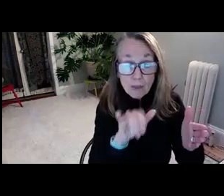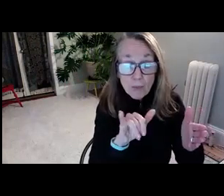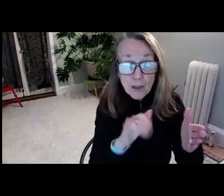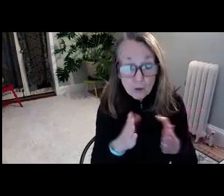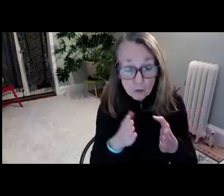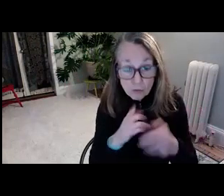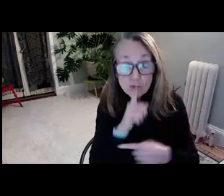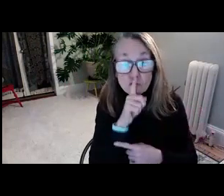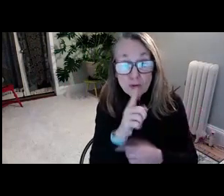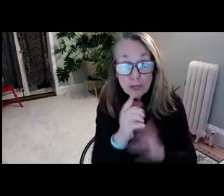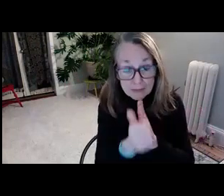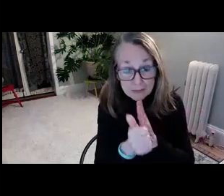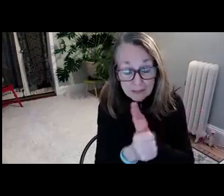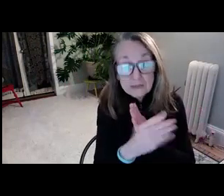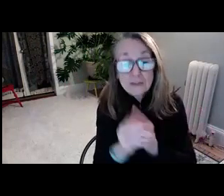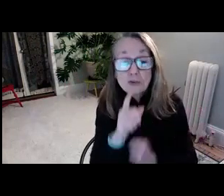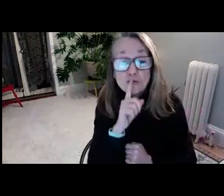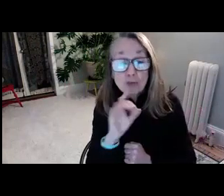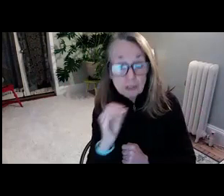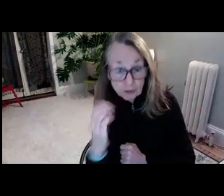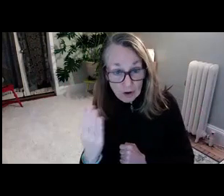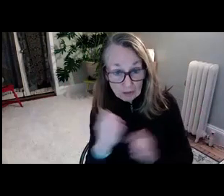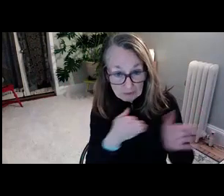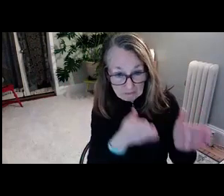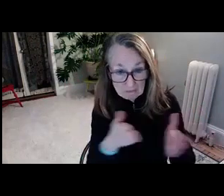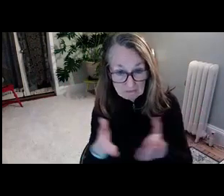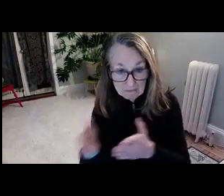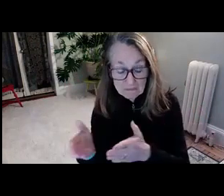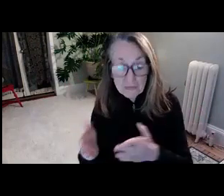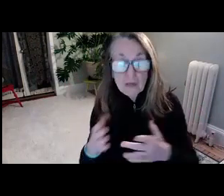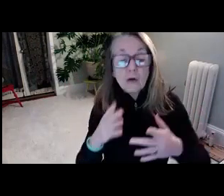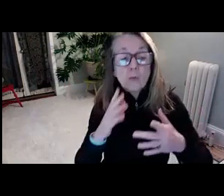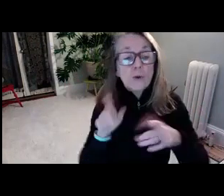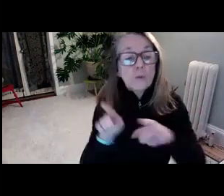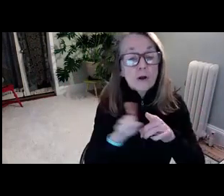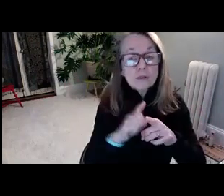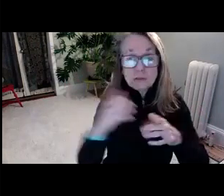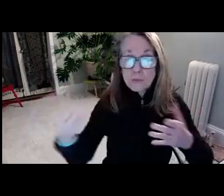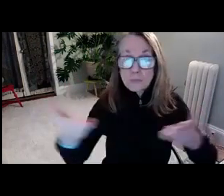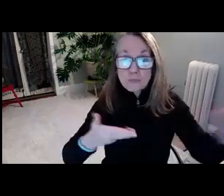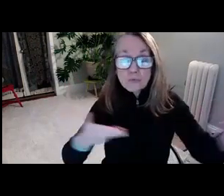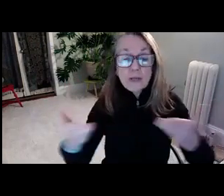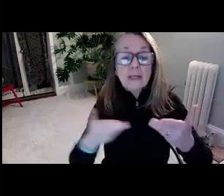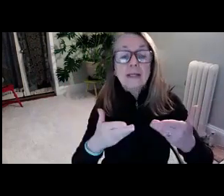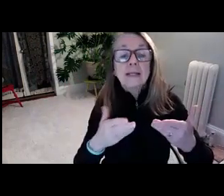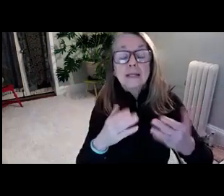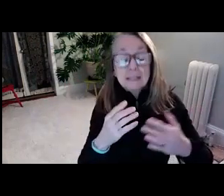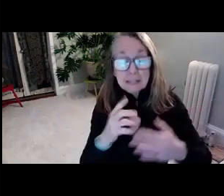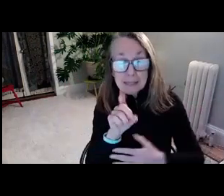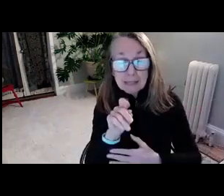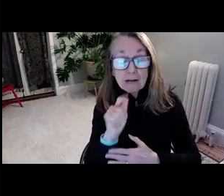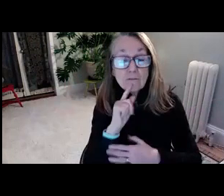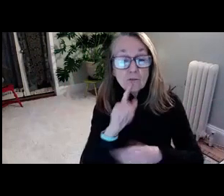On a project-by-project basis, we will also bring in data on LTSS, long-term services and